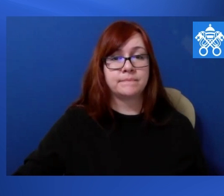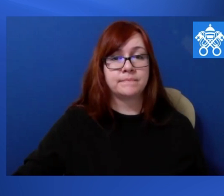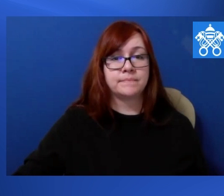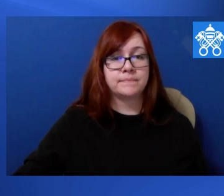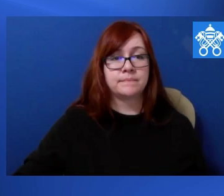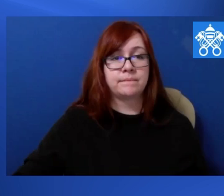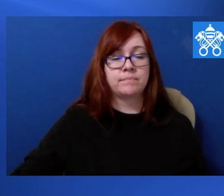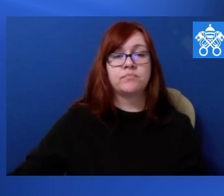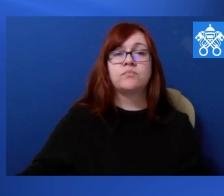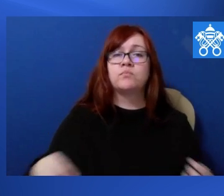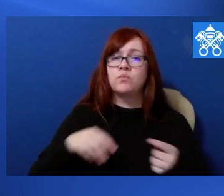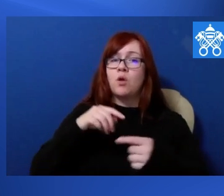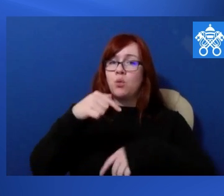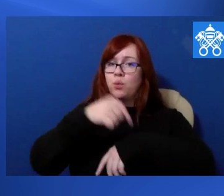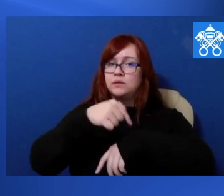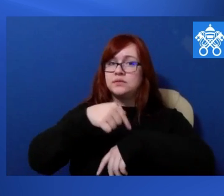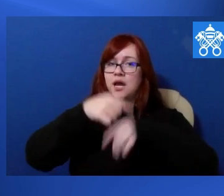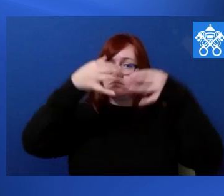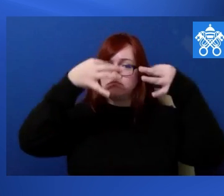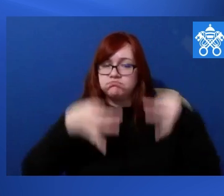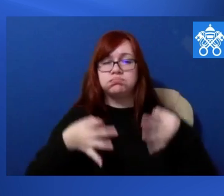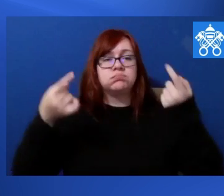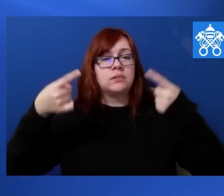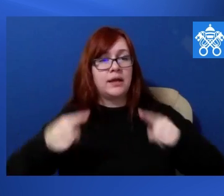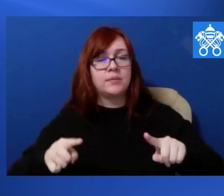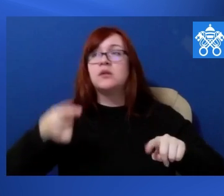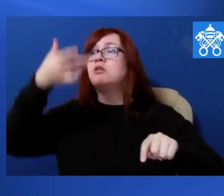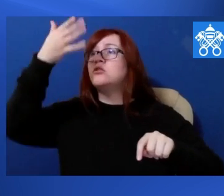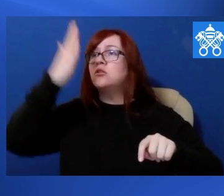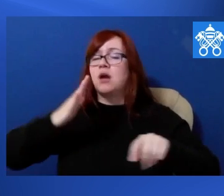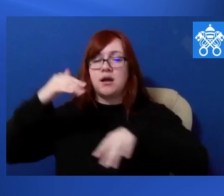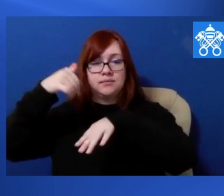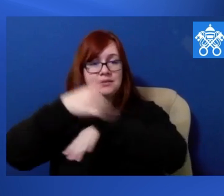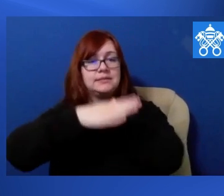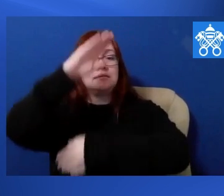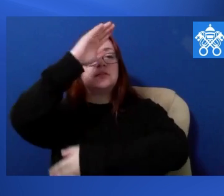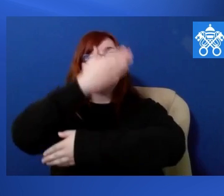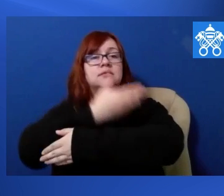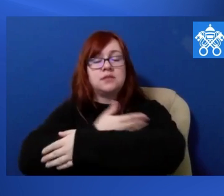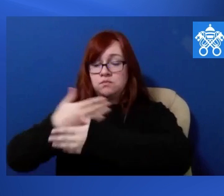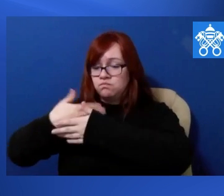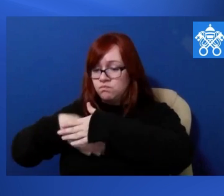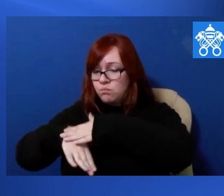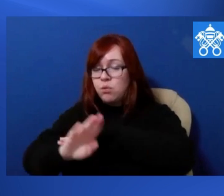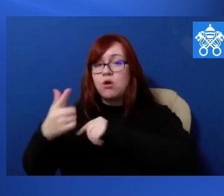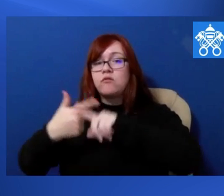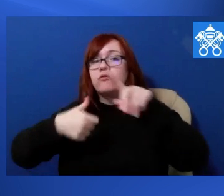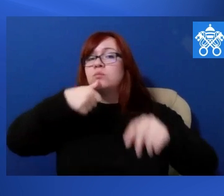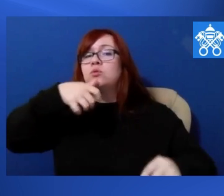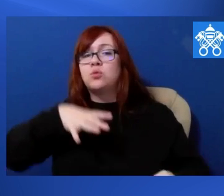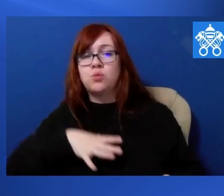sotto la legge. When the designated time had come, God sent forth his son, born of a